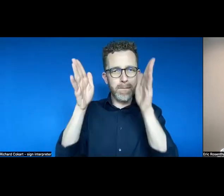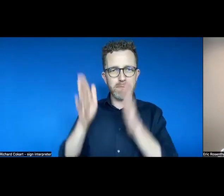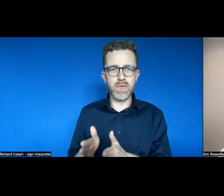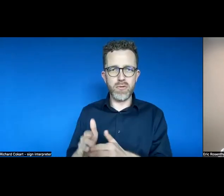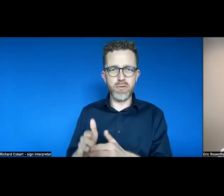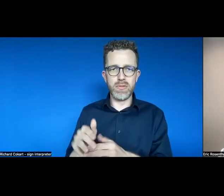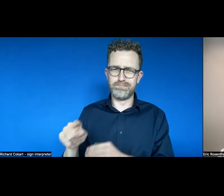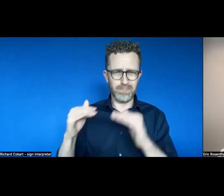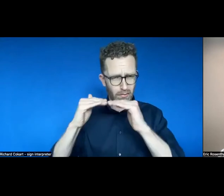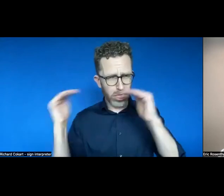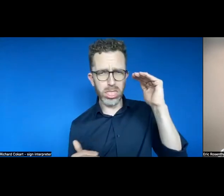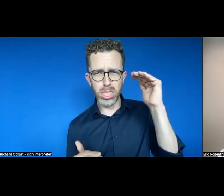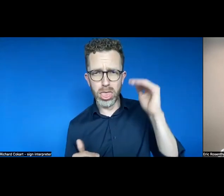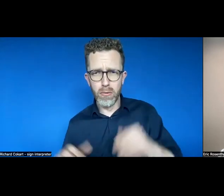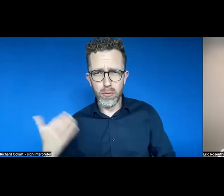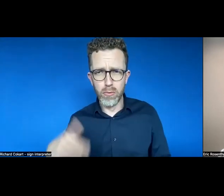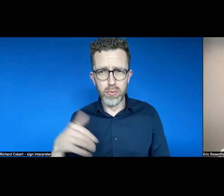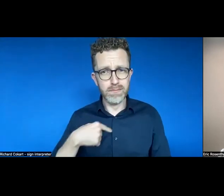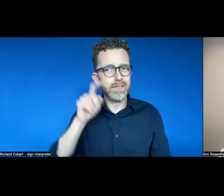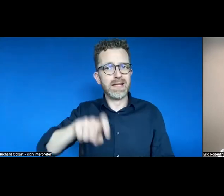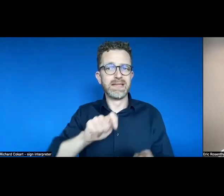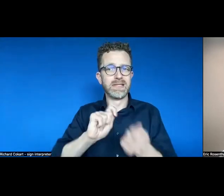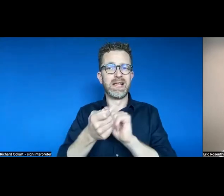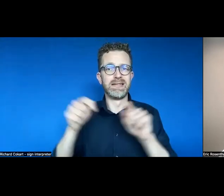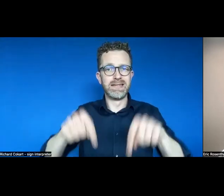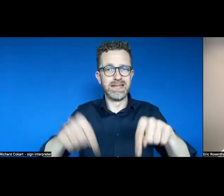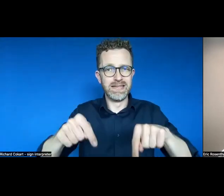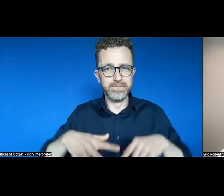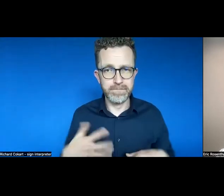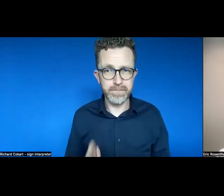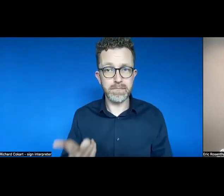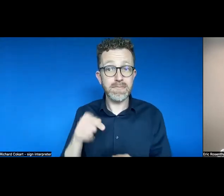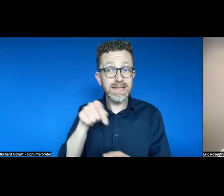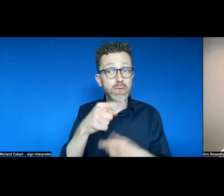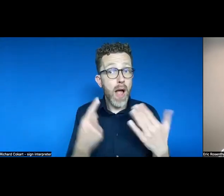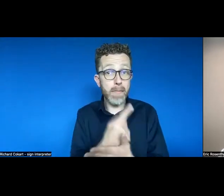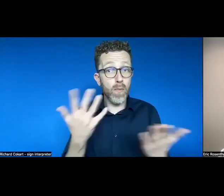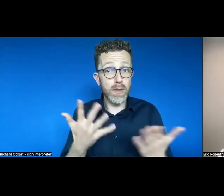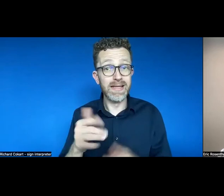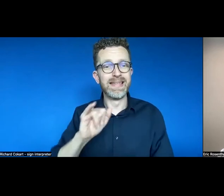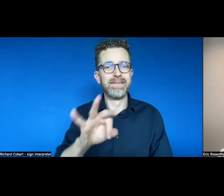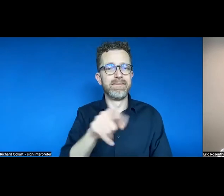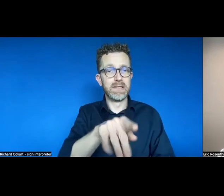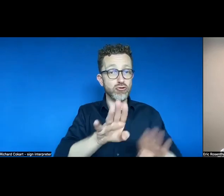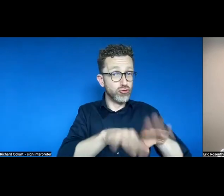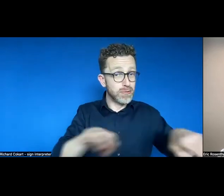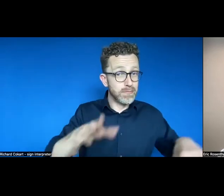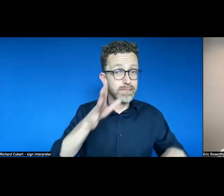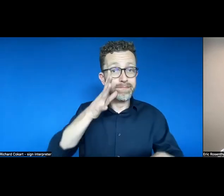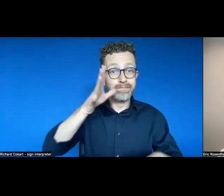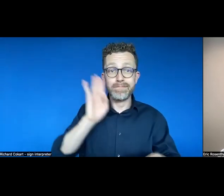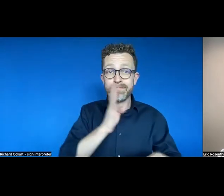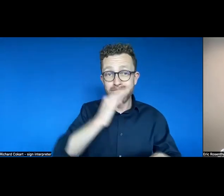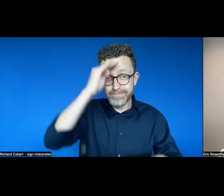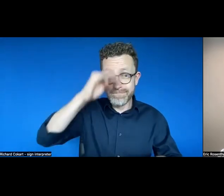have no intellect. Those were the words they used. They don't know the difference. We keep them clean and we keep them clothed and we keep them